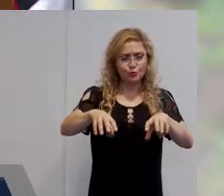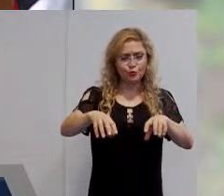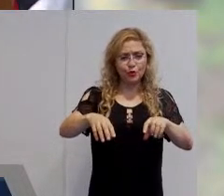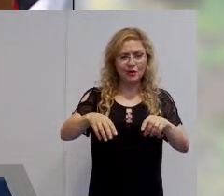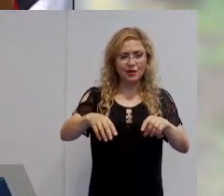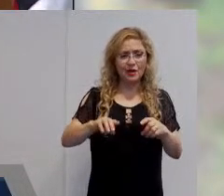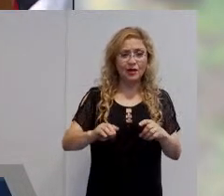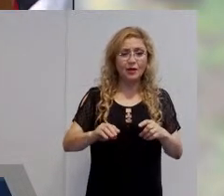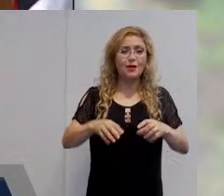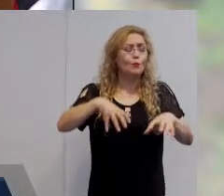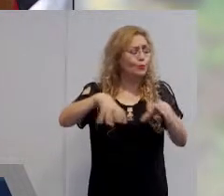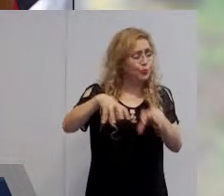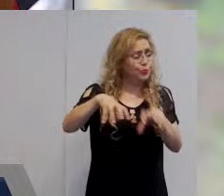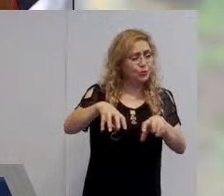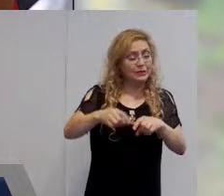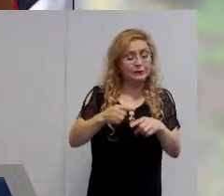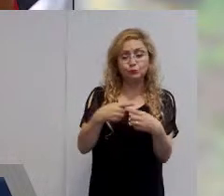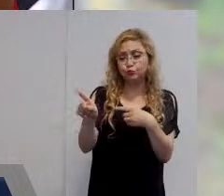In Belize,